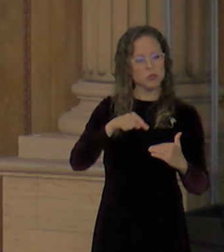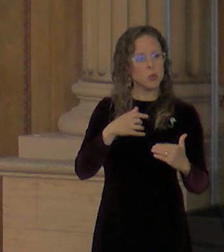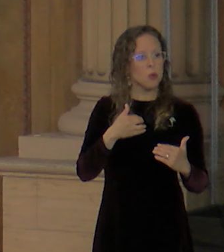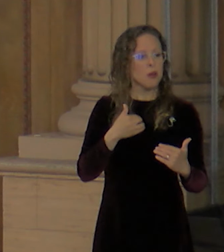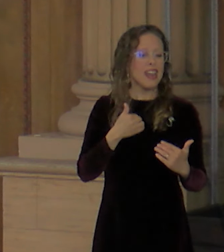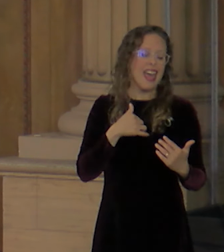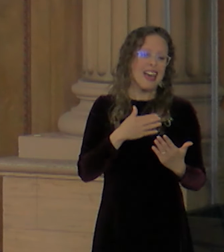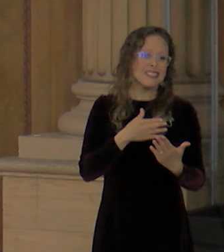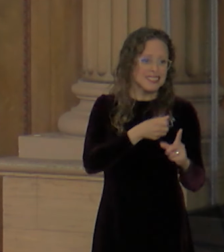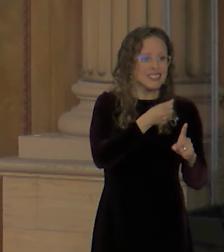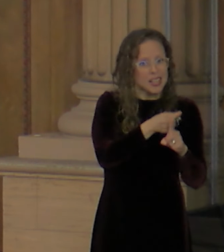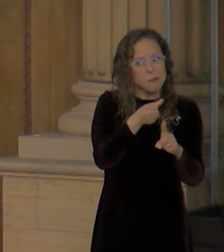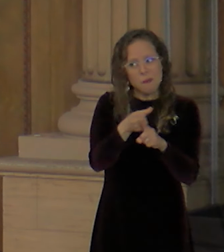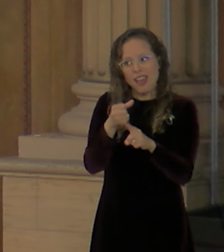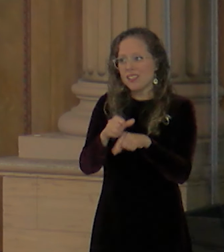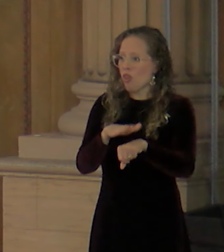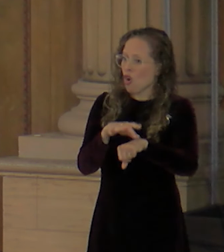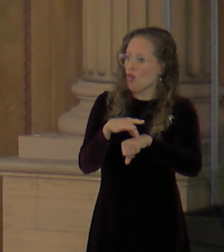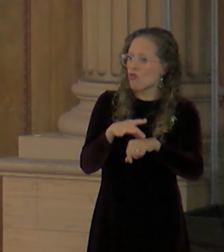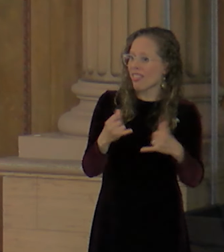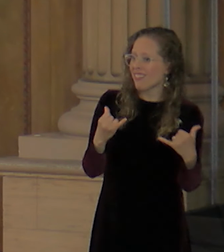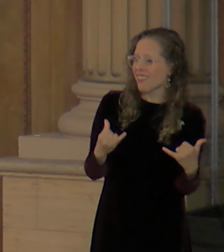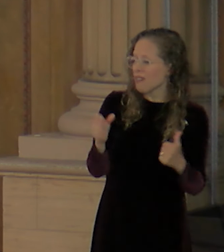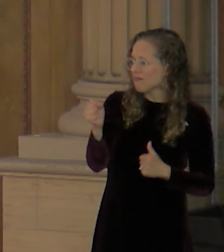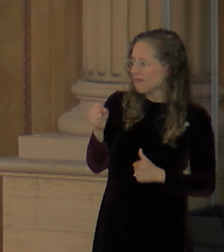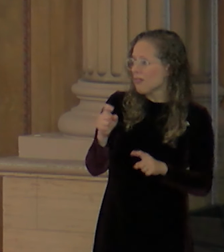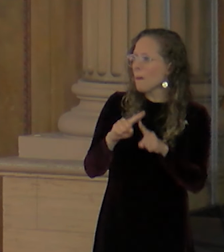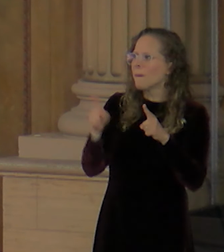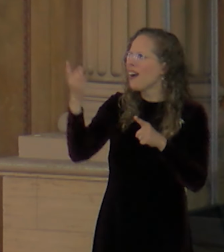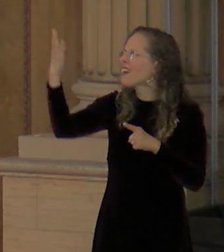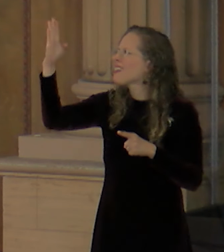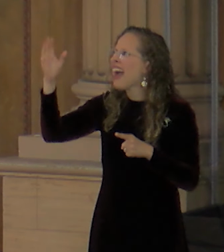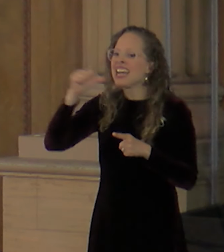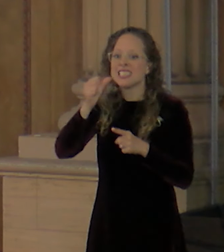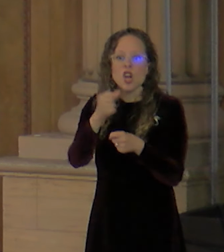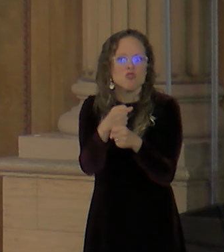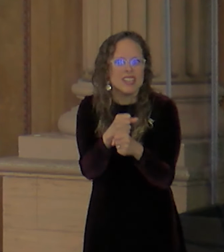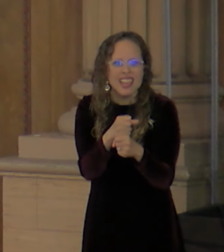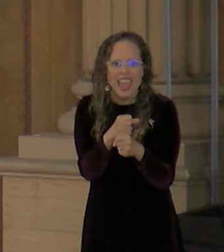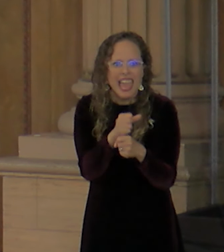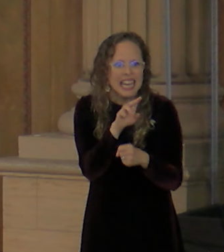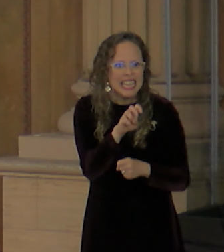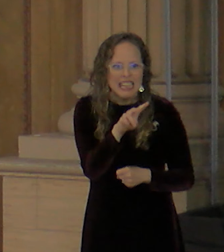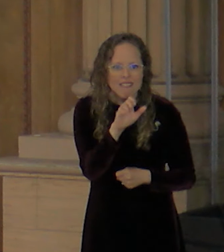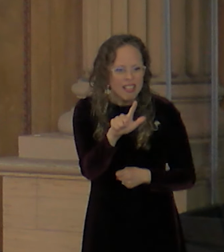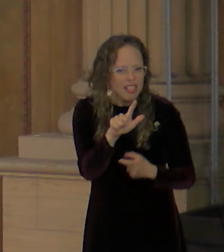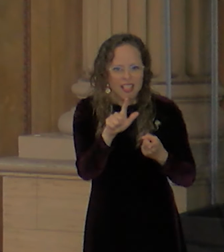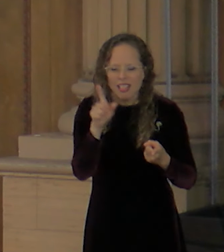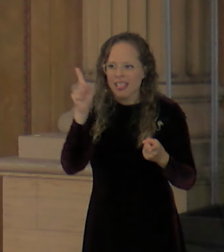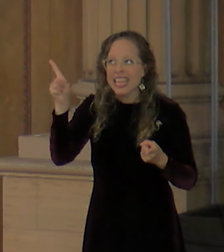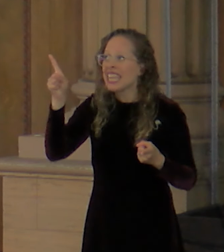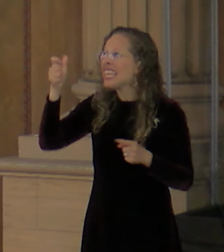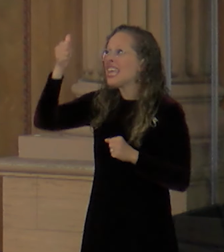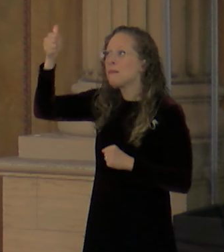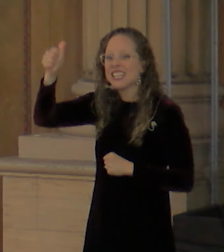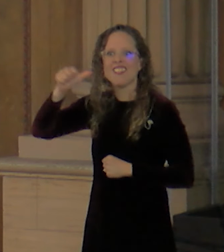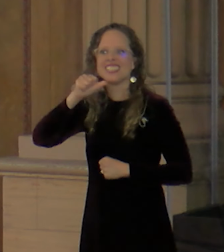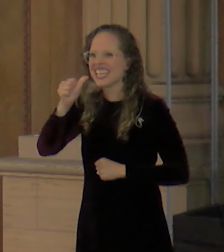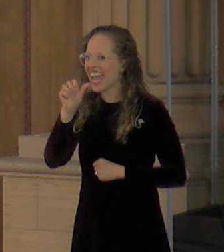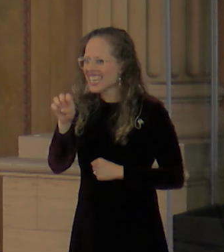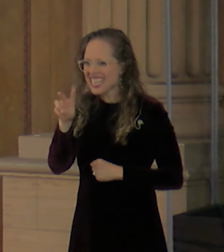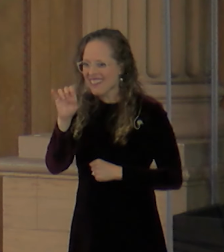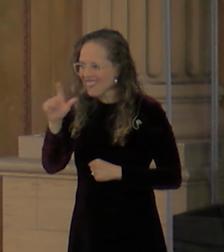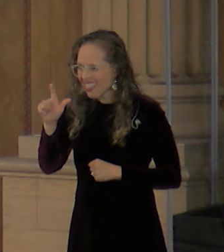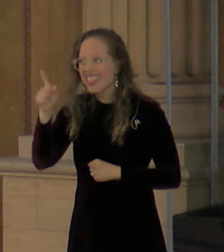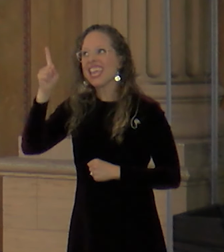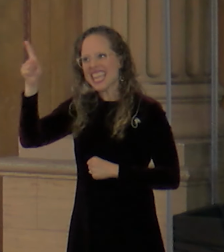whatever reasons God has for allowing it, but God didn't make evil. He's not evil. He's in a very calculated and intentional war